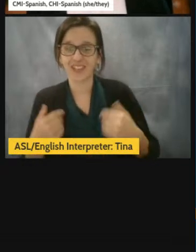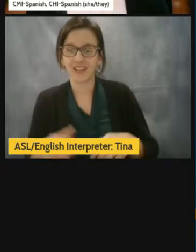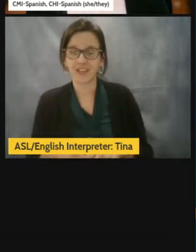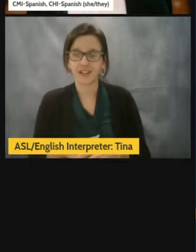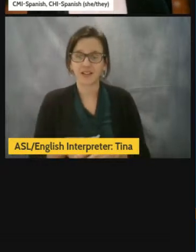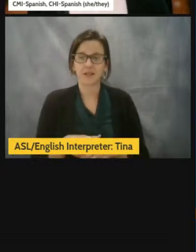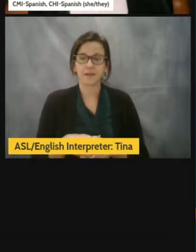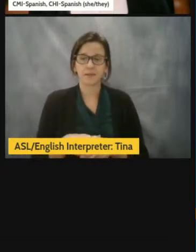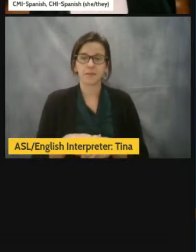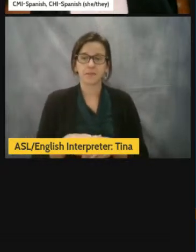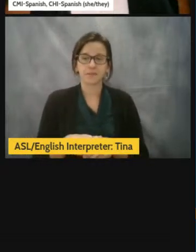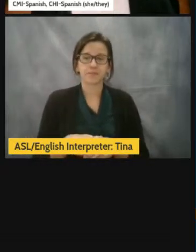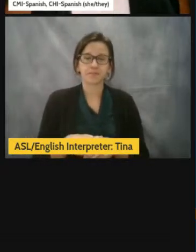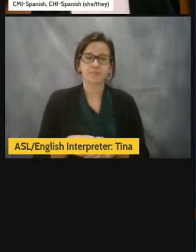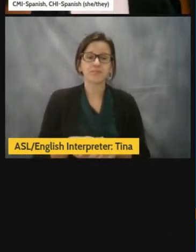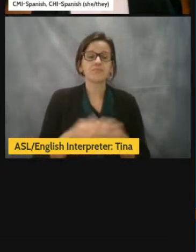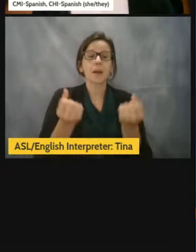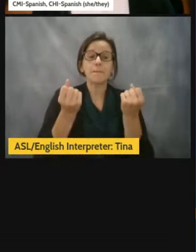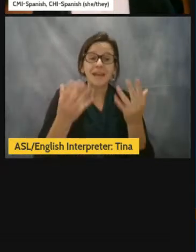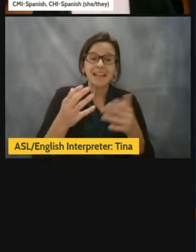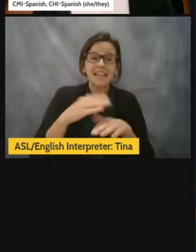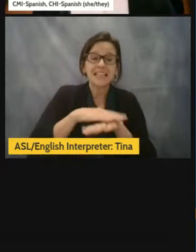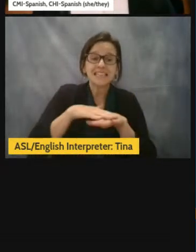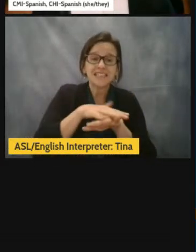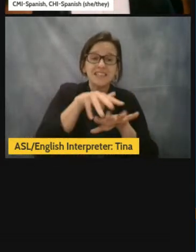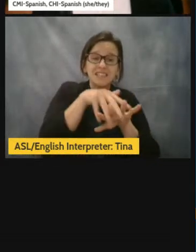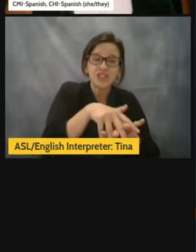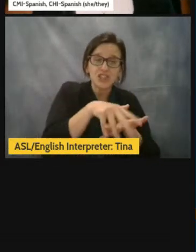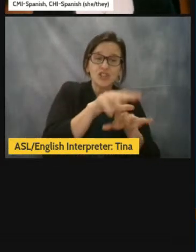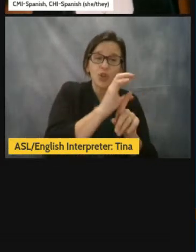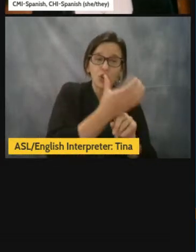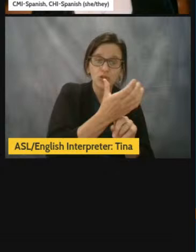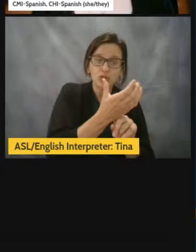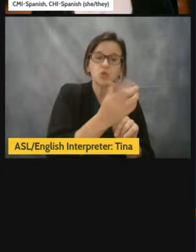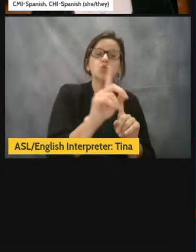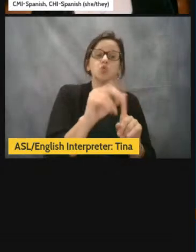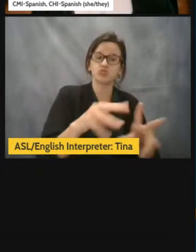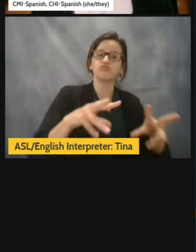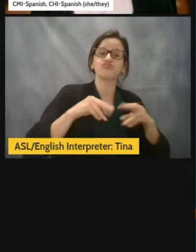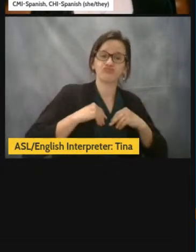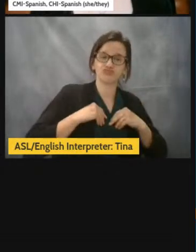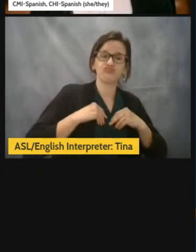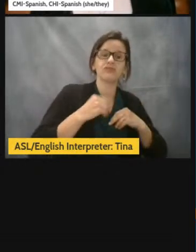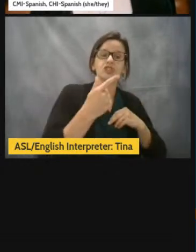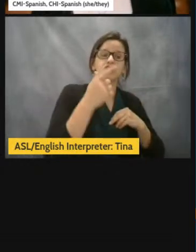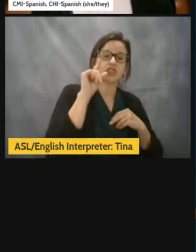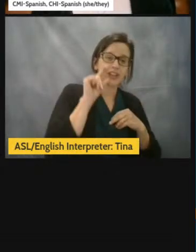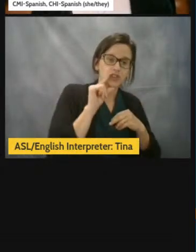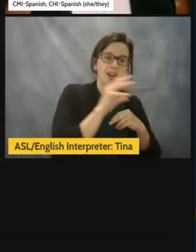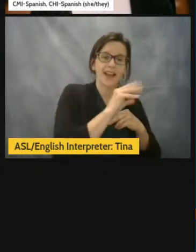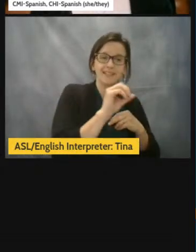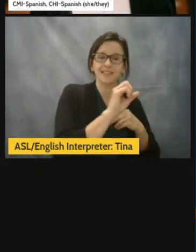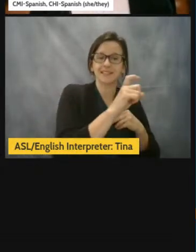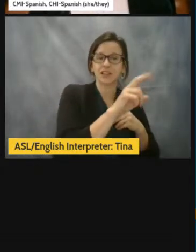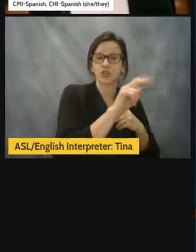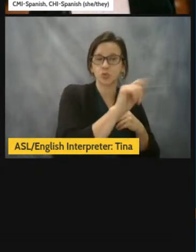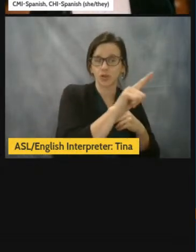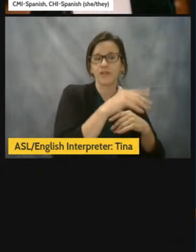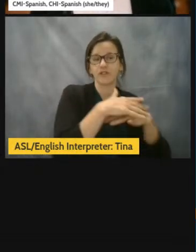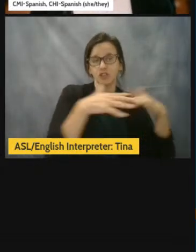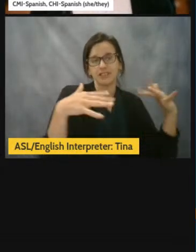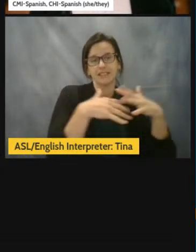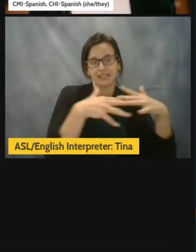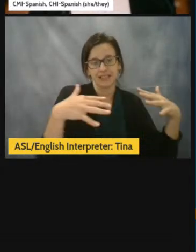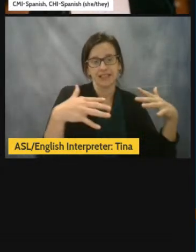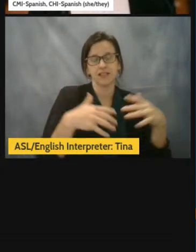cultures, including many indigenous cultures, embrace gender and sexual diversity. So we need to be mindful of this when we're